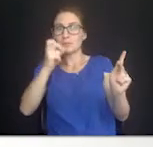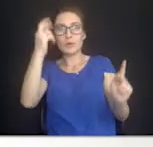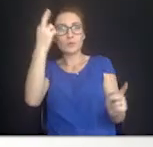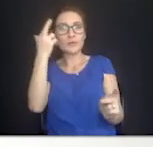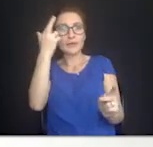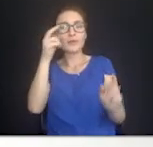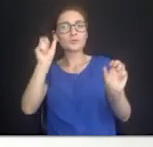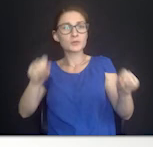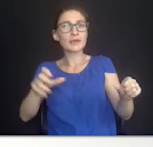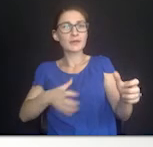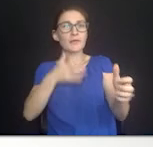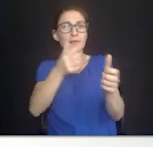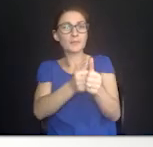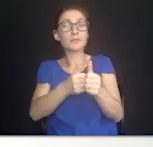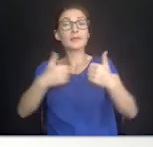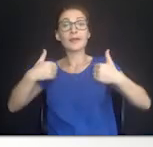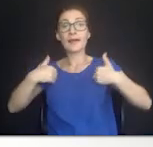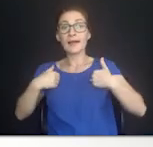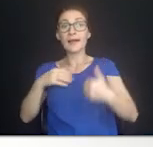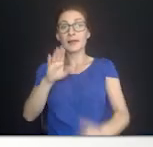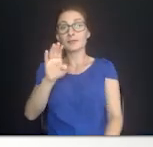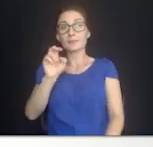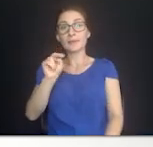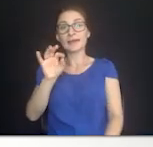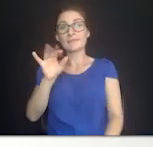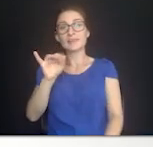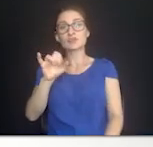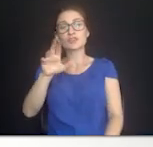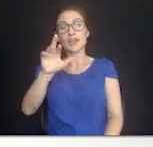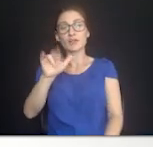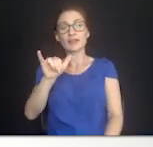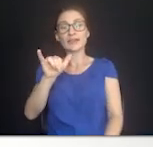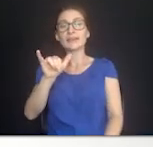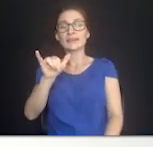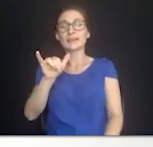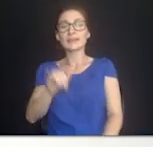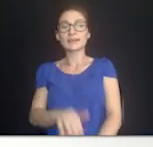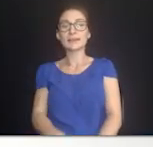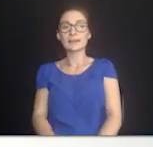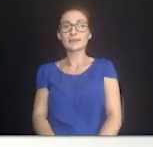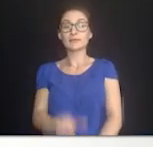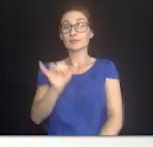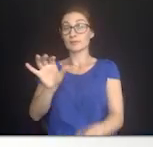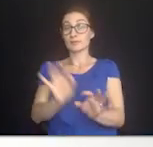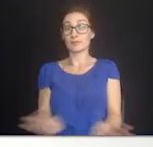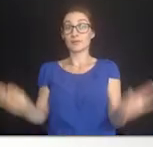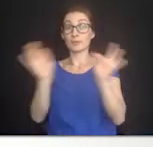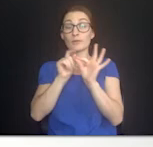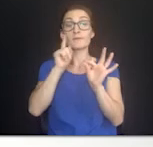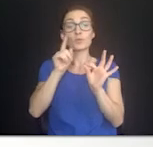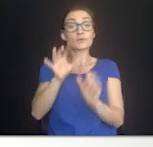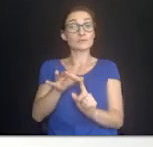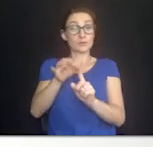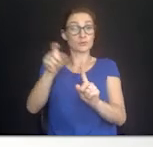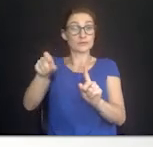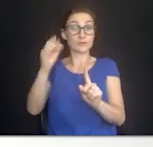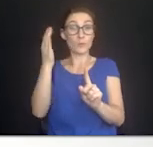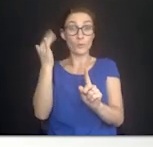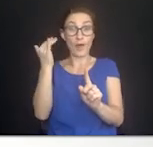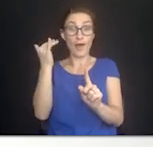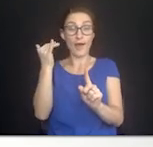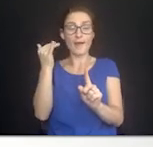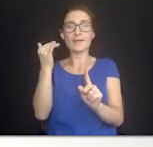had a beneficiary designation to it. The reason this is so important in special needs is because of